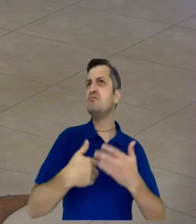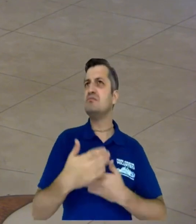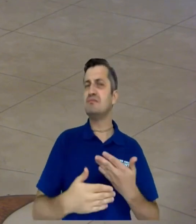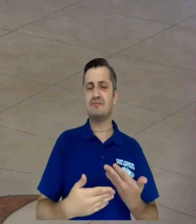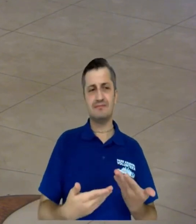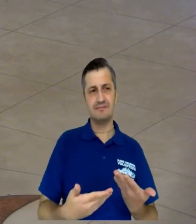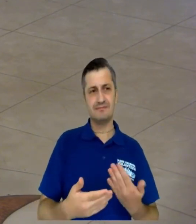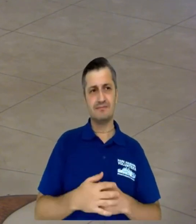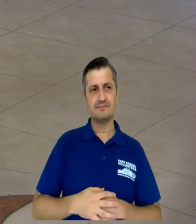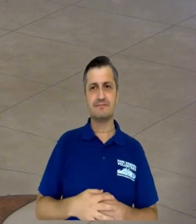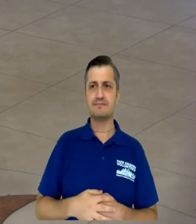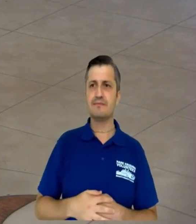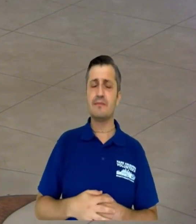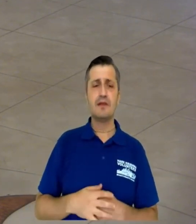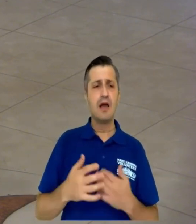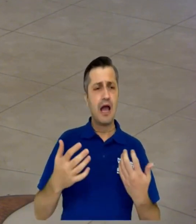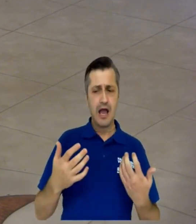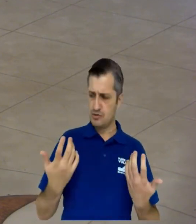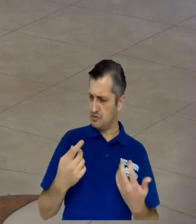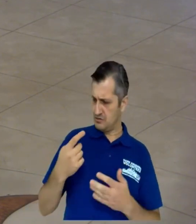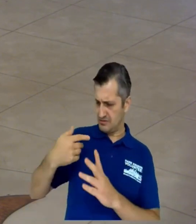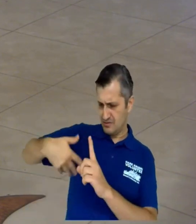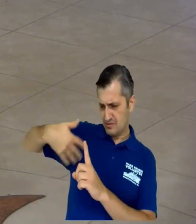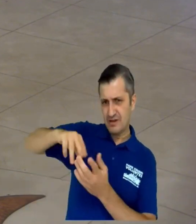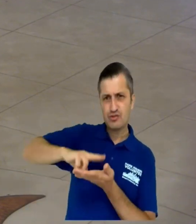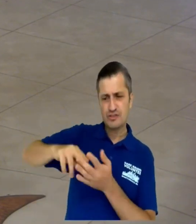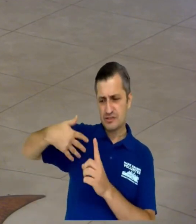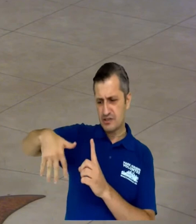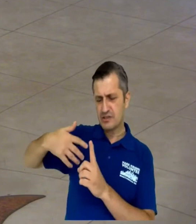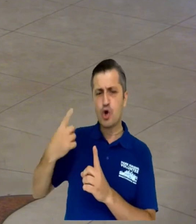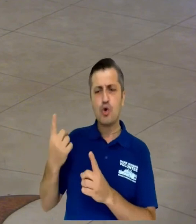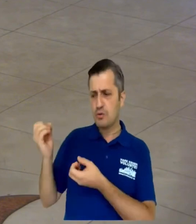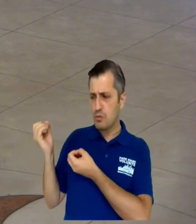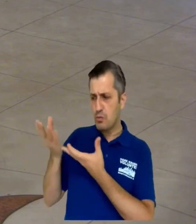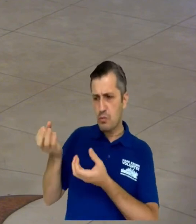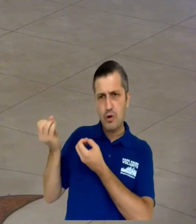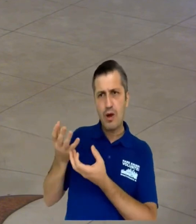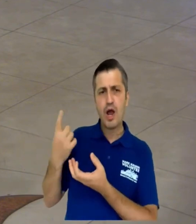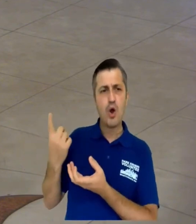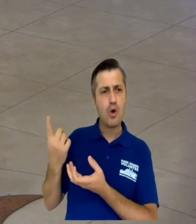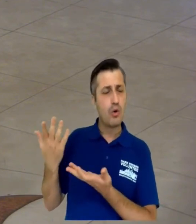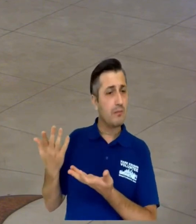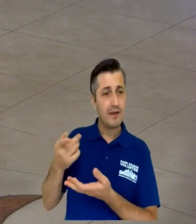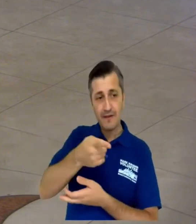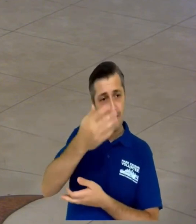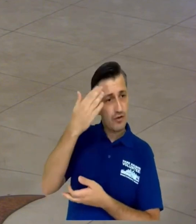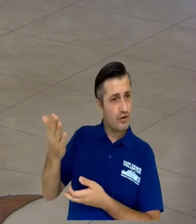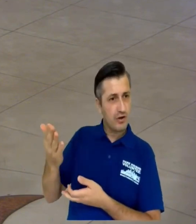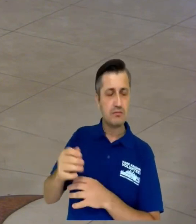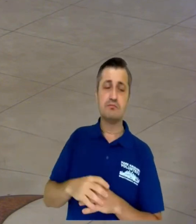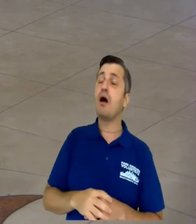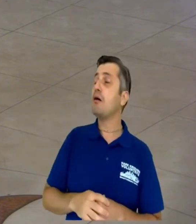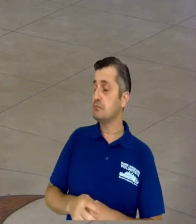the agency of the material nature, and thinking that these things are available for my consumption, maintenance, and I